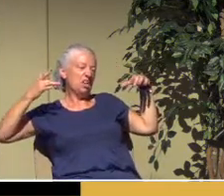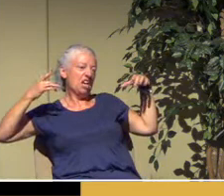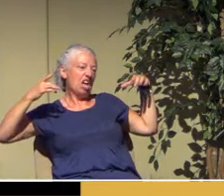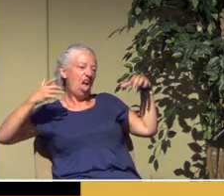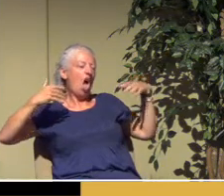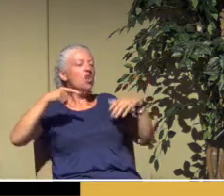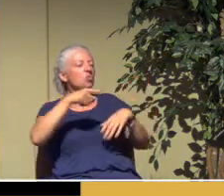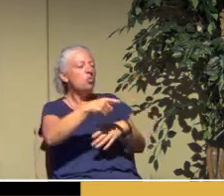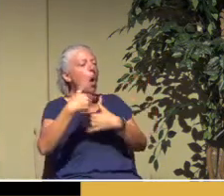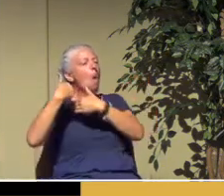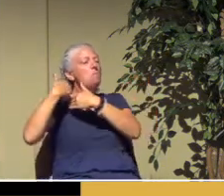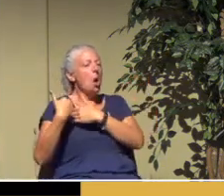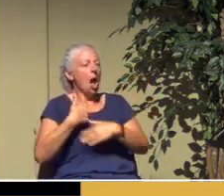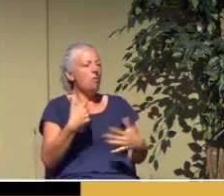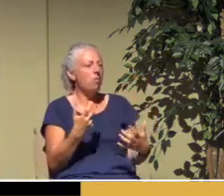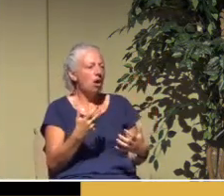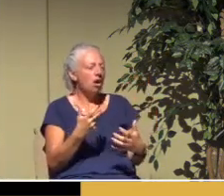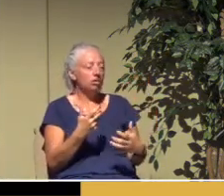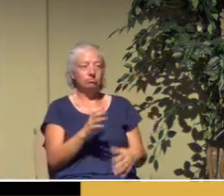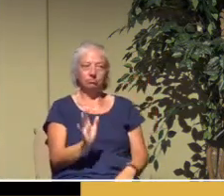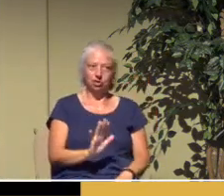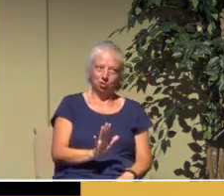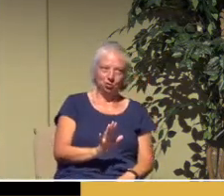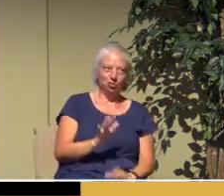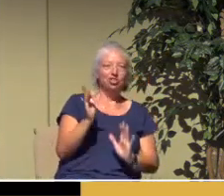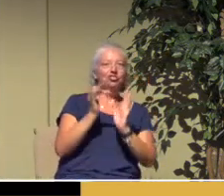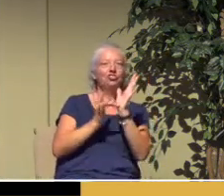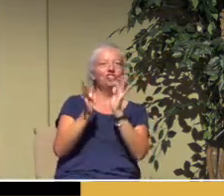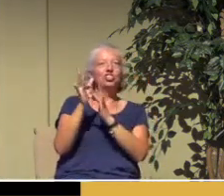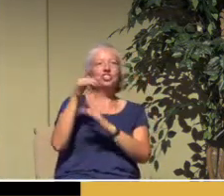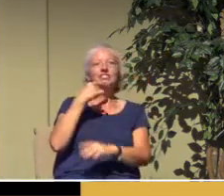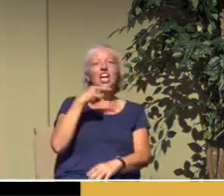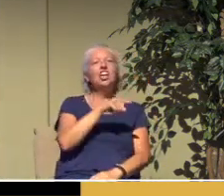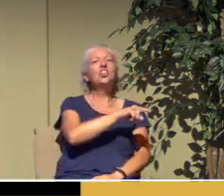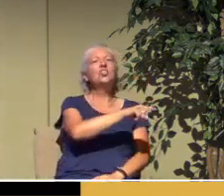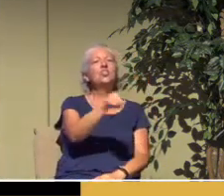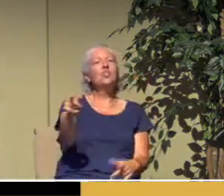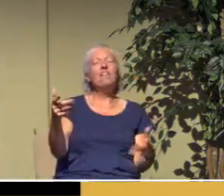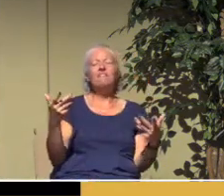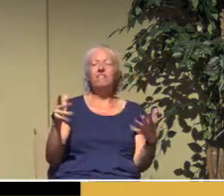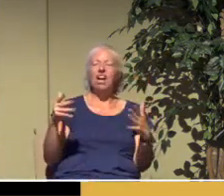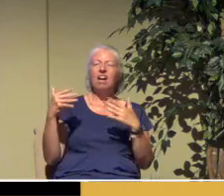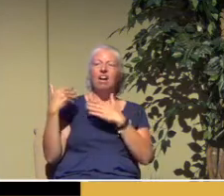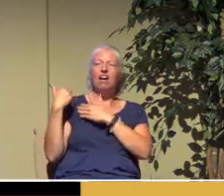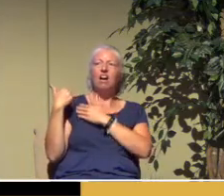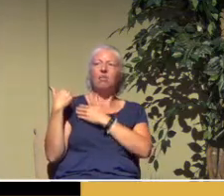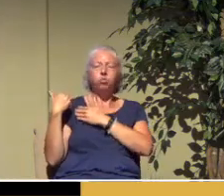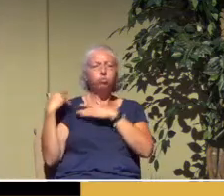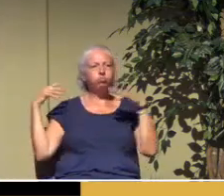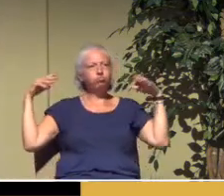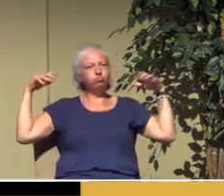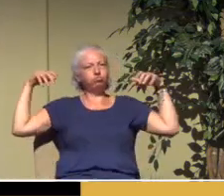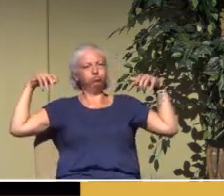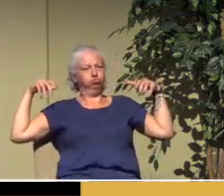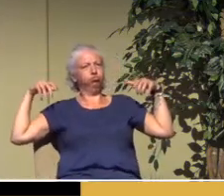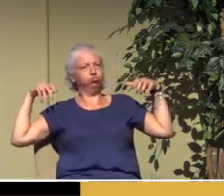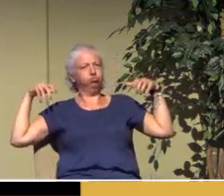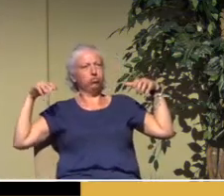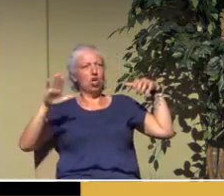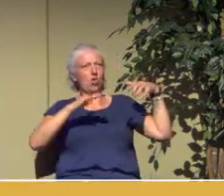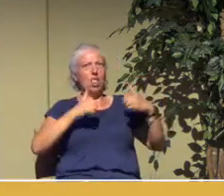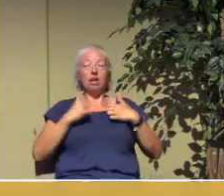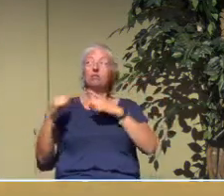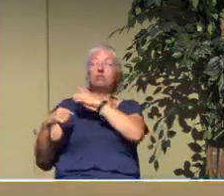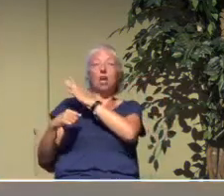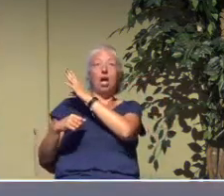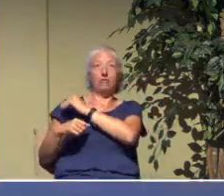I want to burden you. Jesus is saying, you are already wearing a yoke of sorts. And you can take the